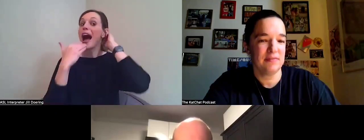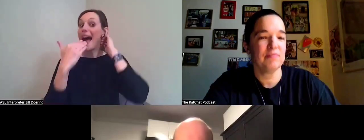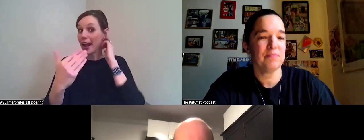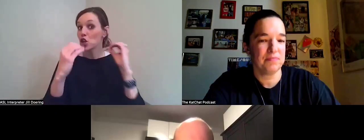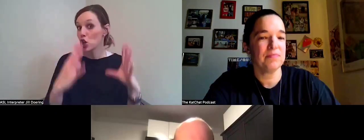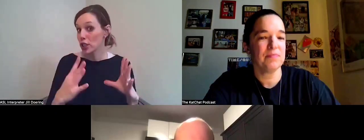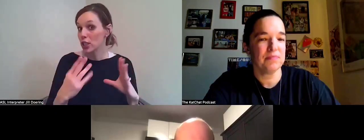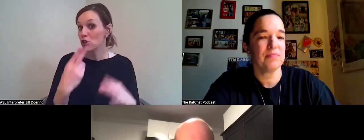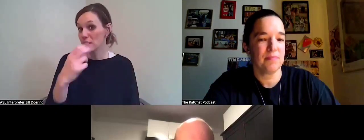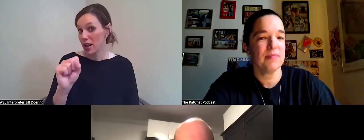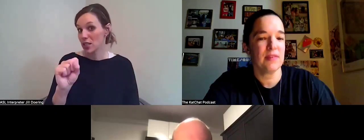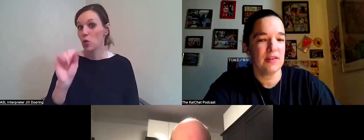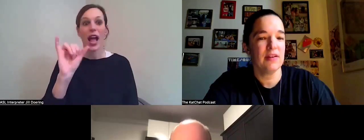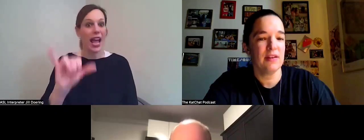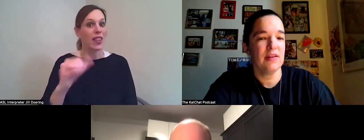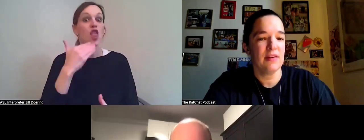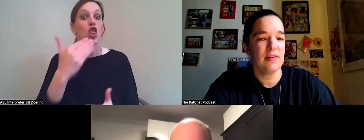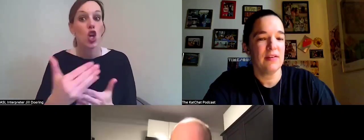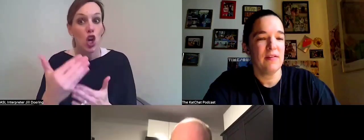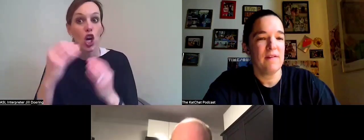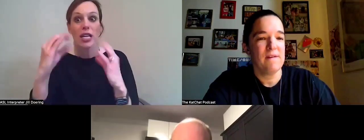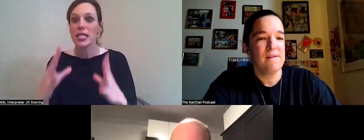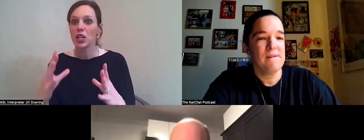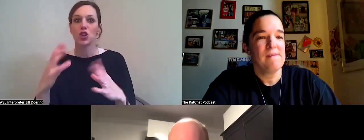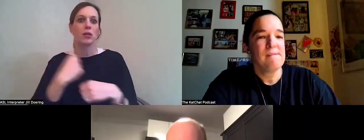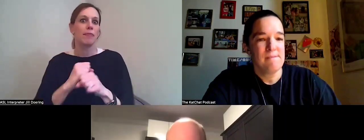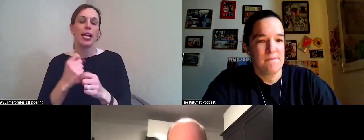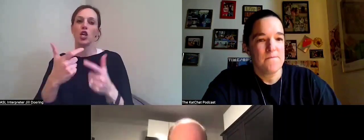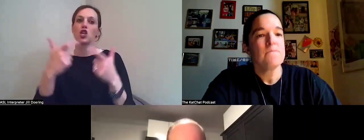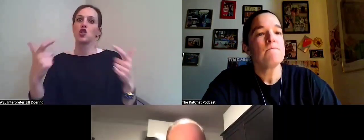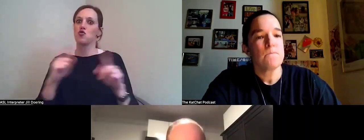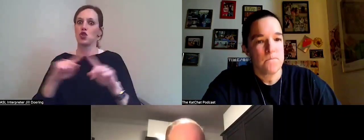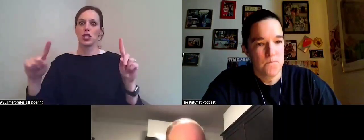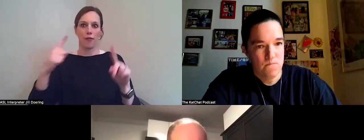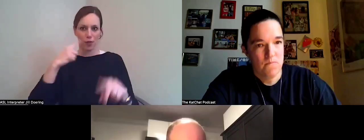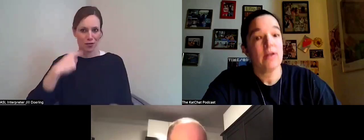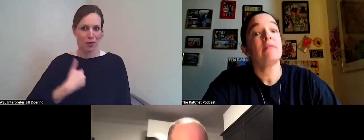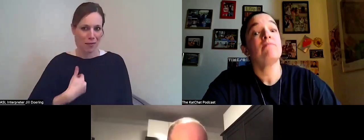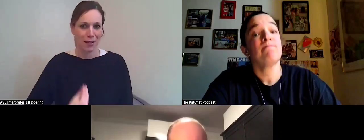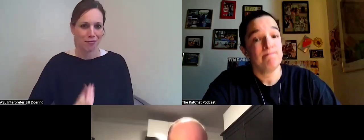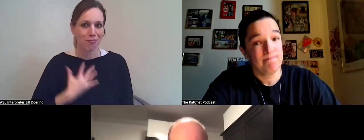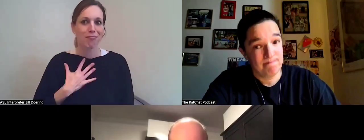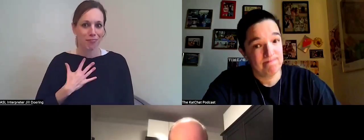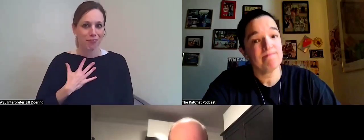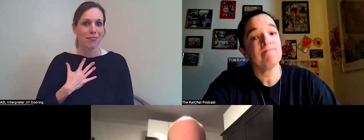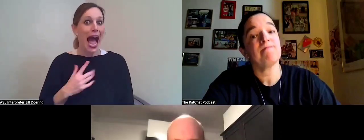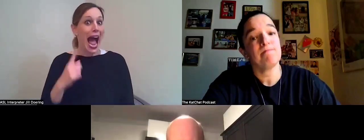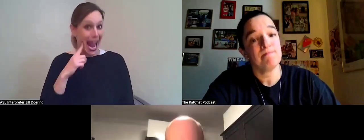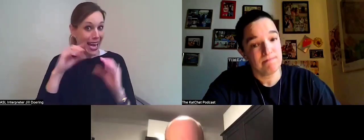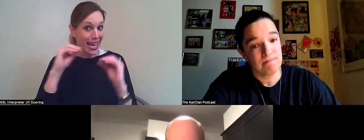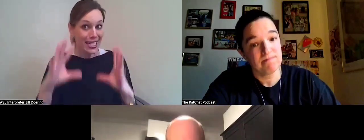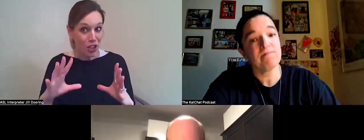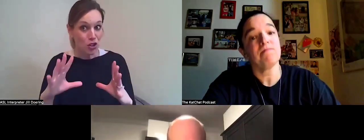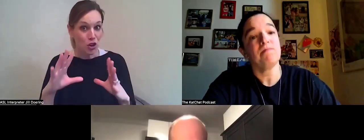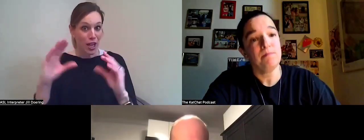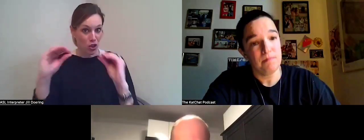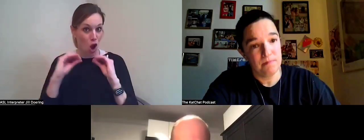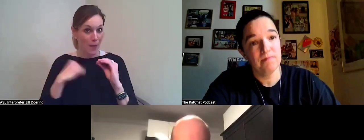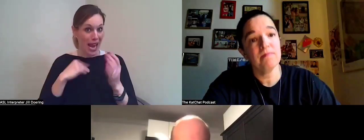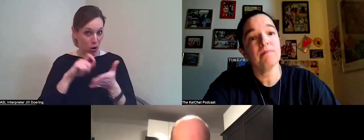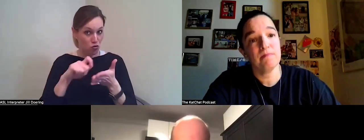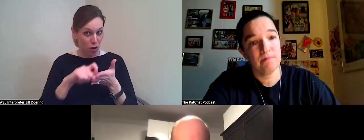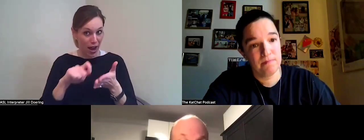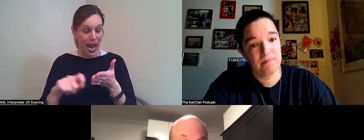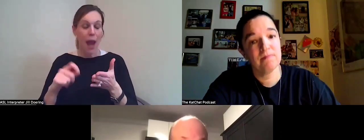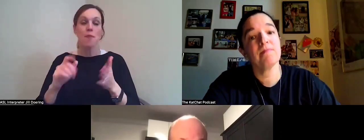made all the difference. I had an English teacher who taught me how to write and really pushed me as a writer.